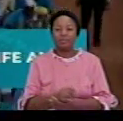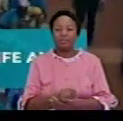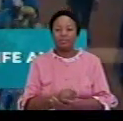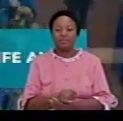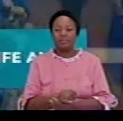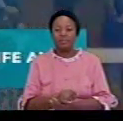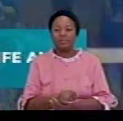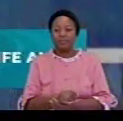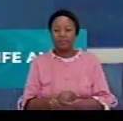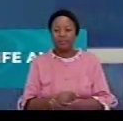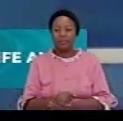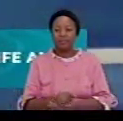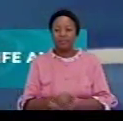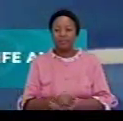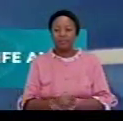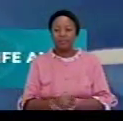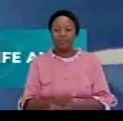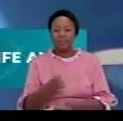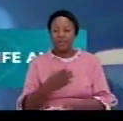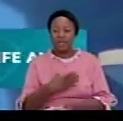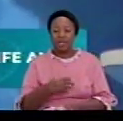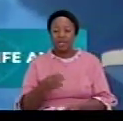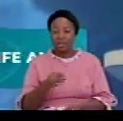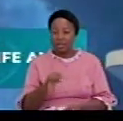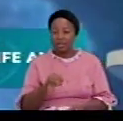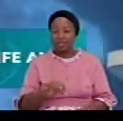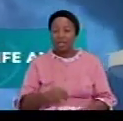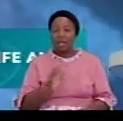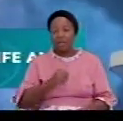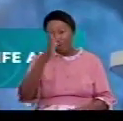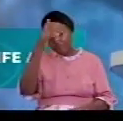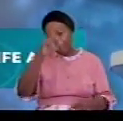I remember when I was still a student,